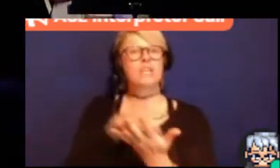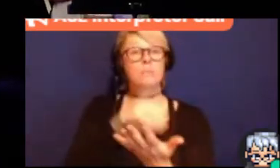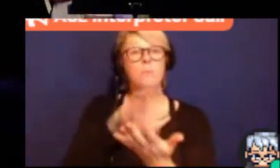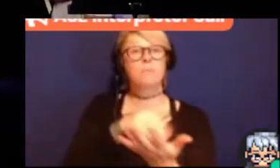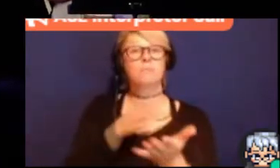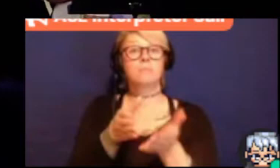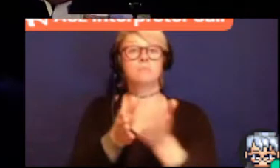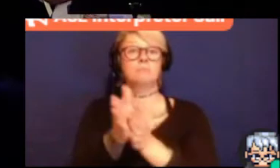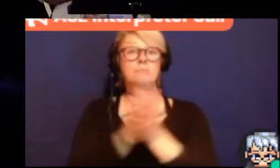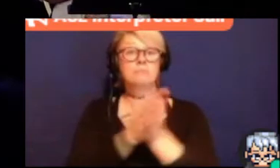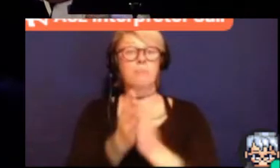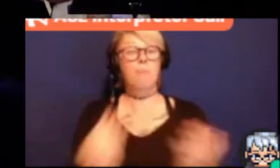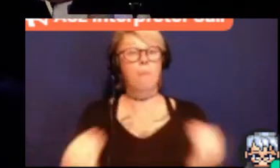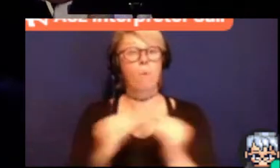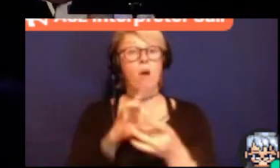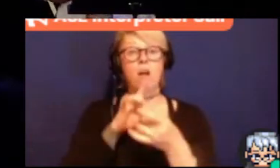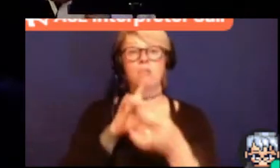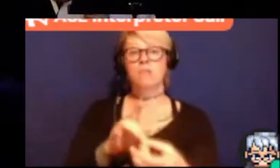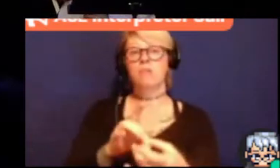defendlanddefenders.ca.